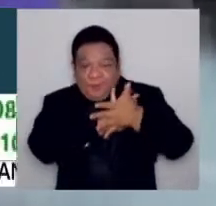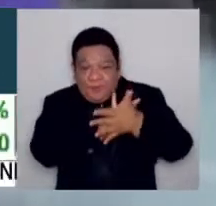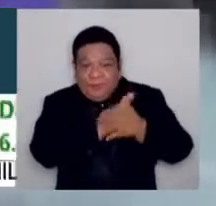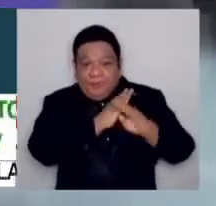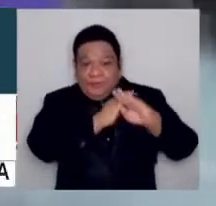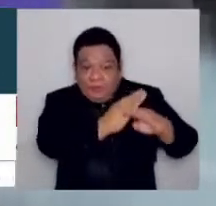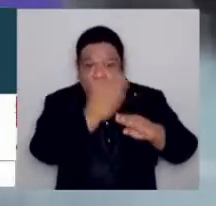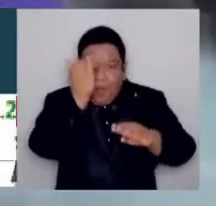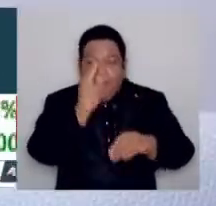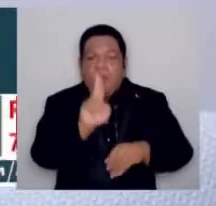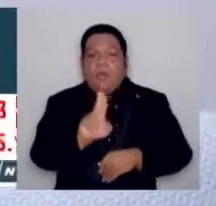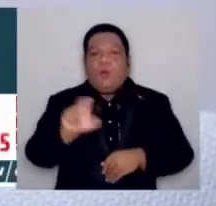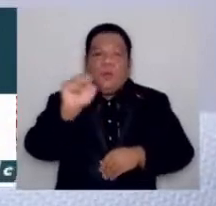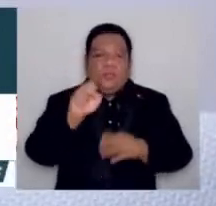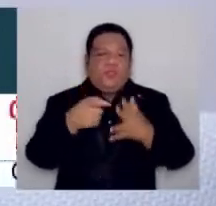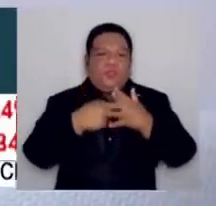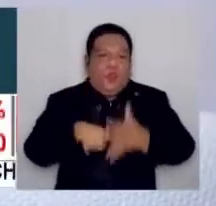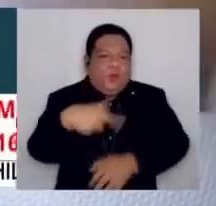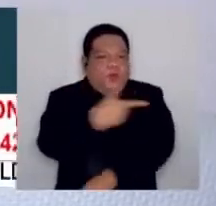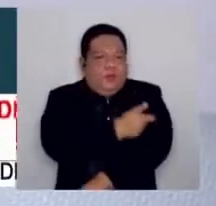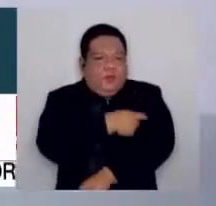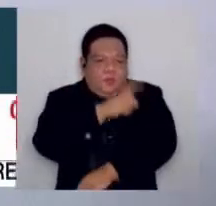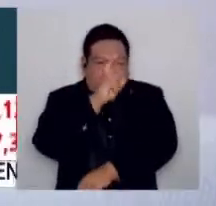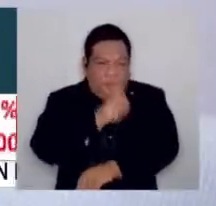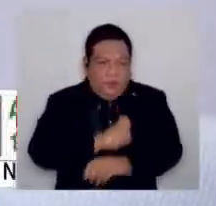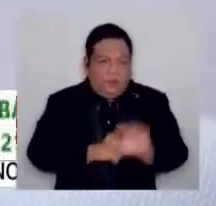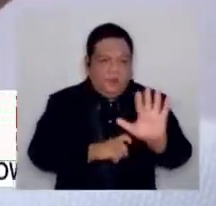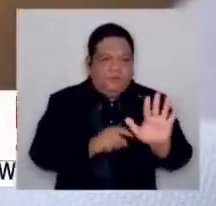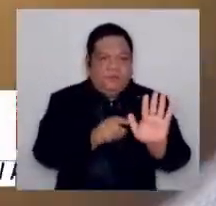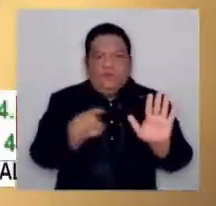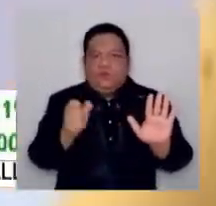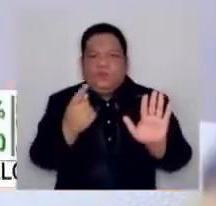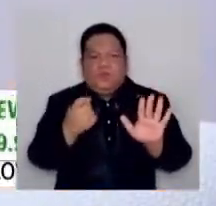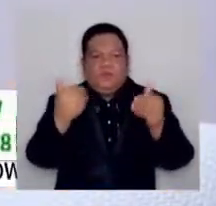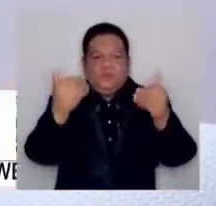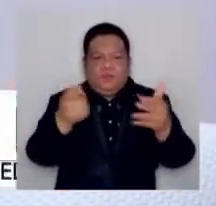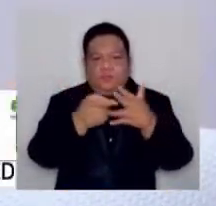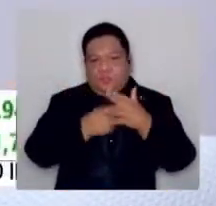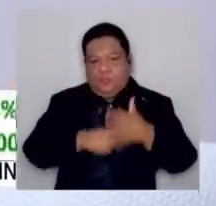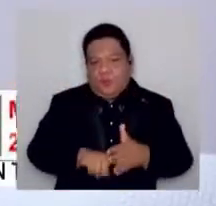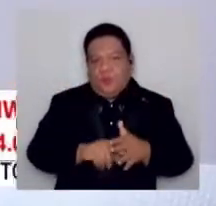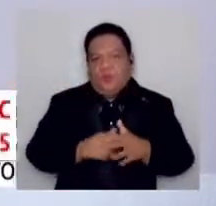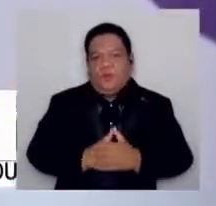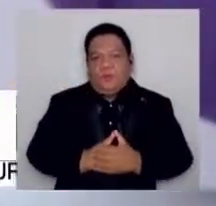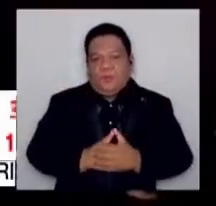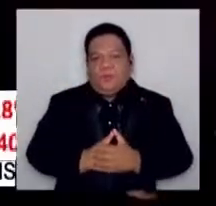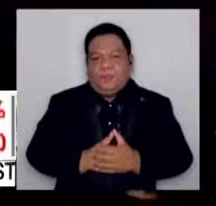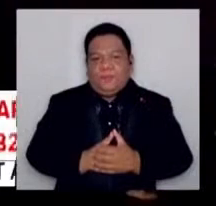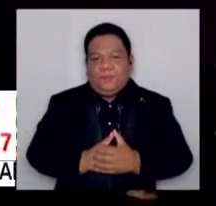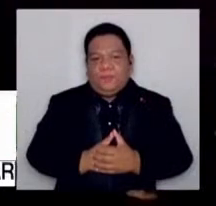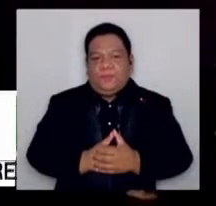administering jabs to children aged 5 to 11. Good job, Big Bird.